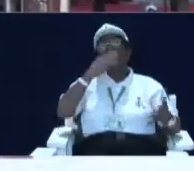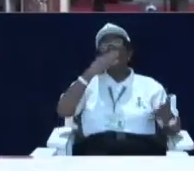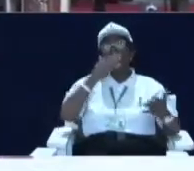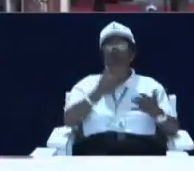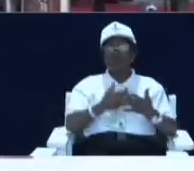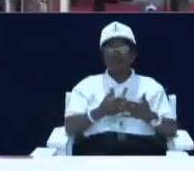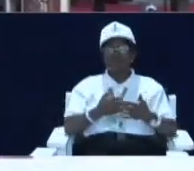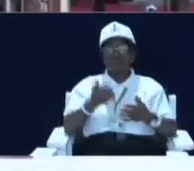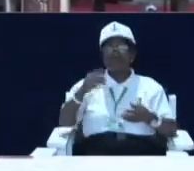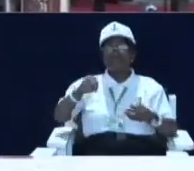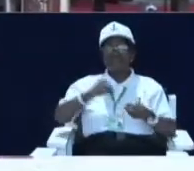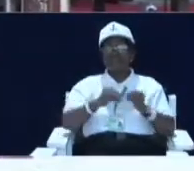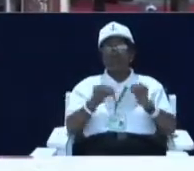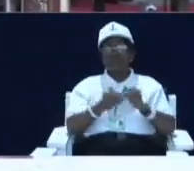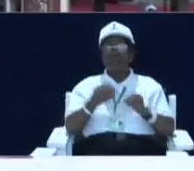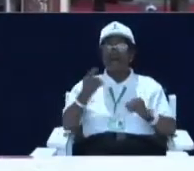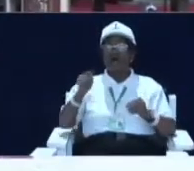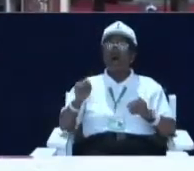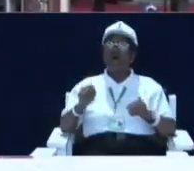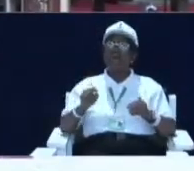The number of oxen,